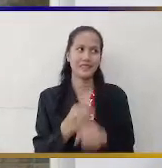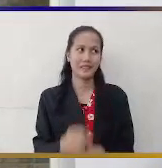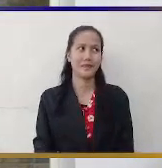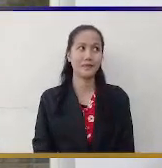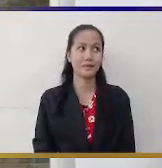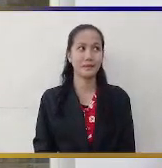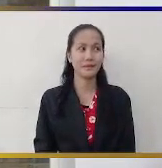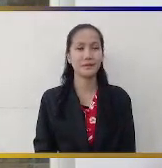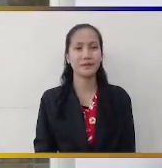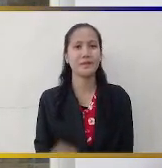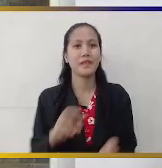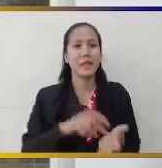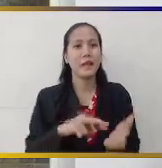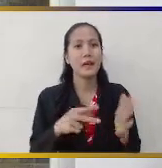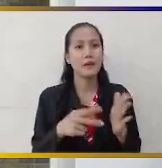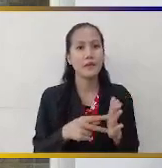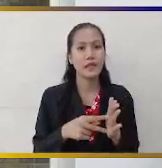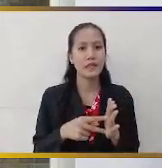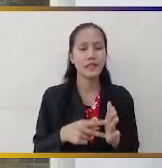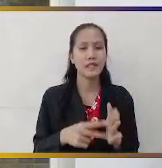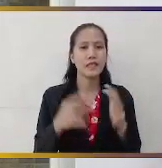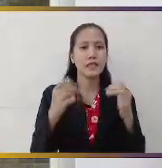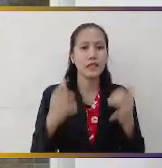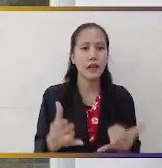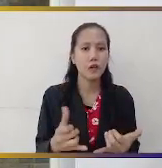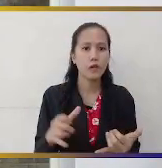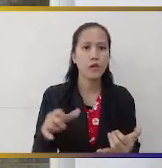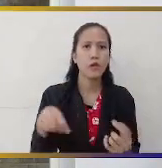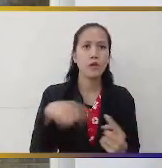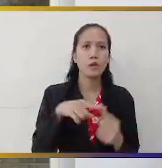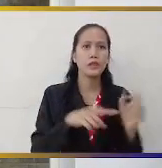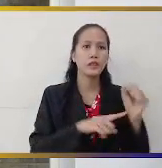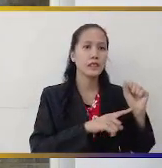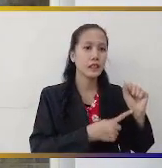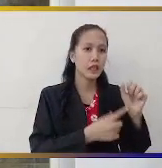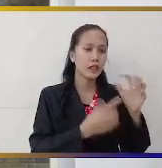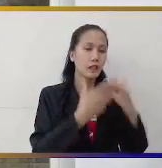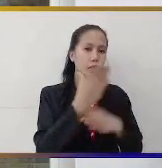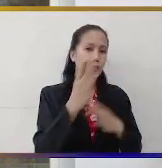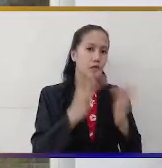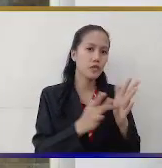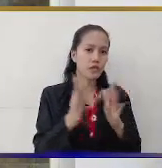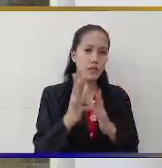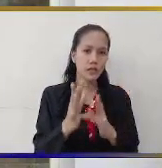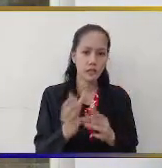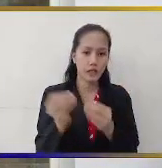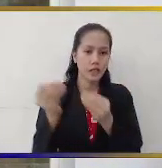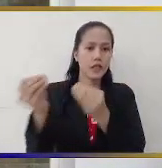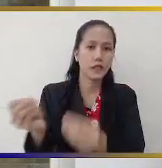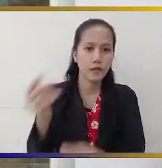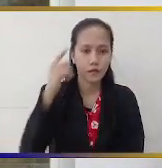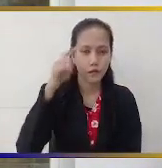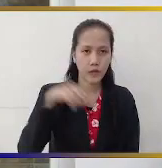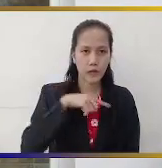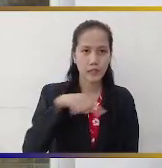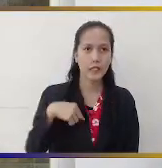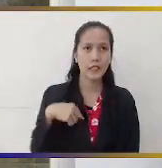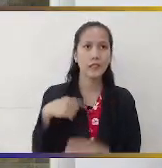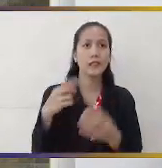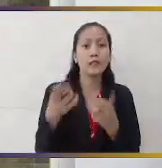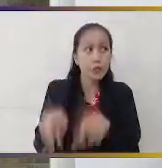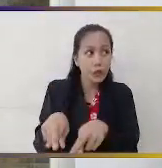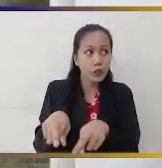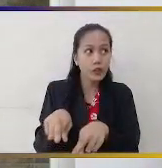looking at a church that's, you know, busy and excited, but, well, so what? It's a church. It's not just a